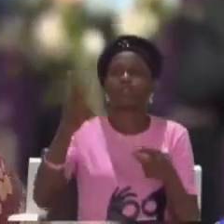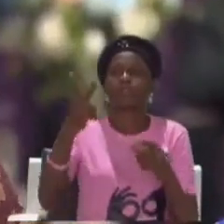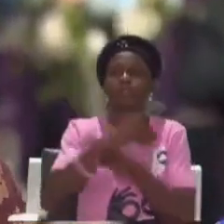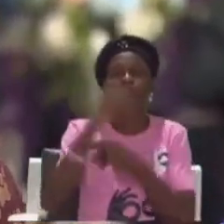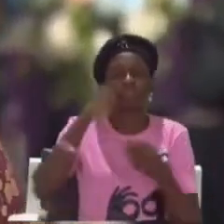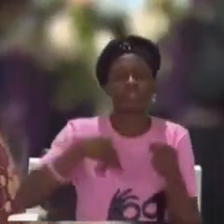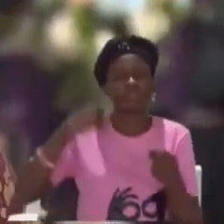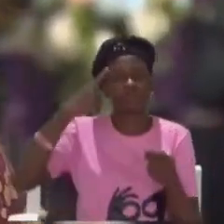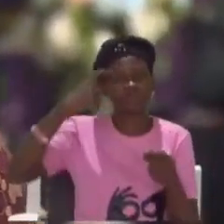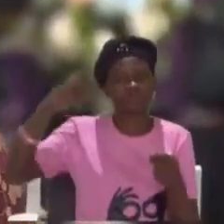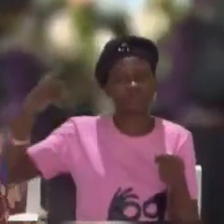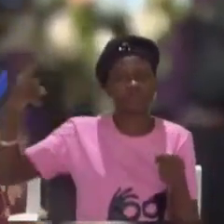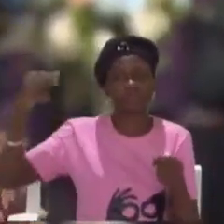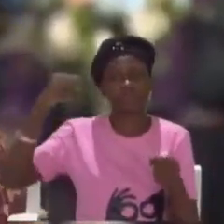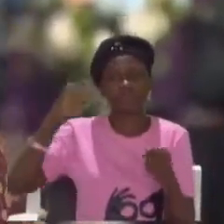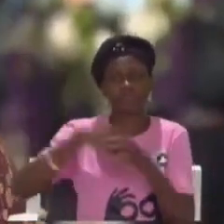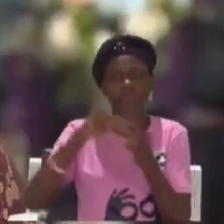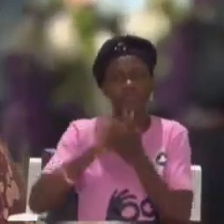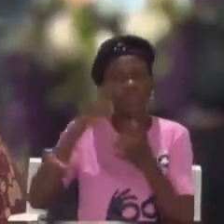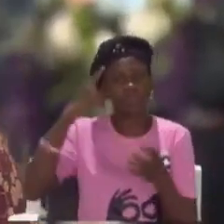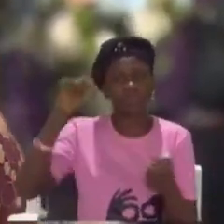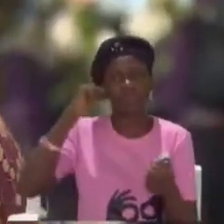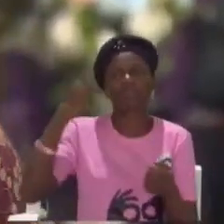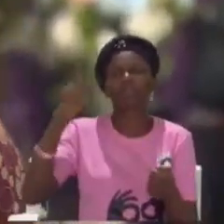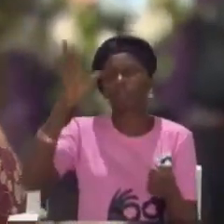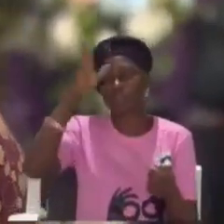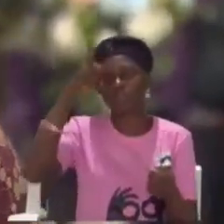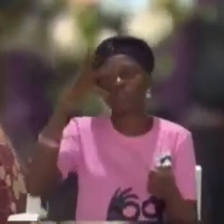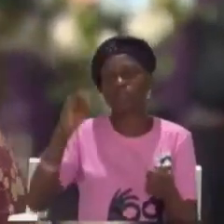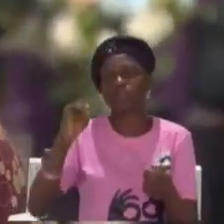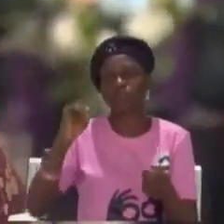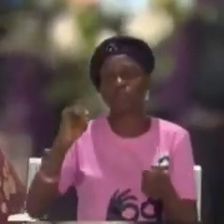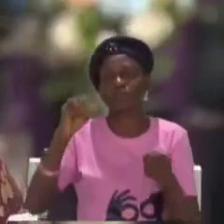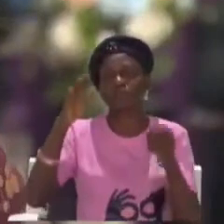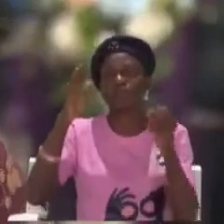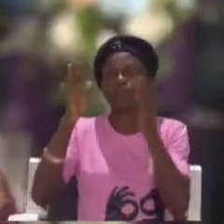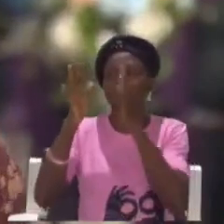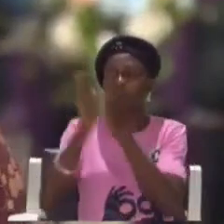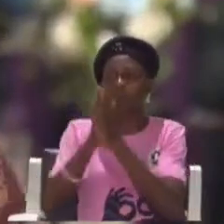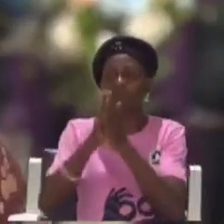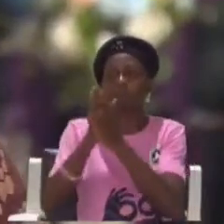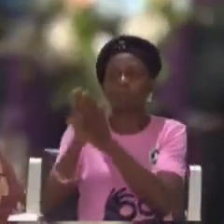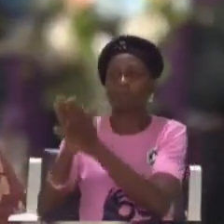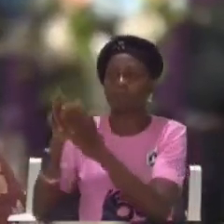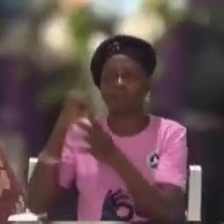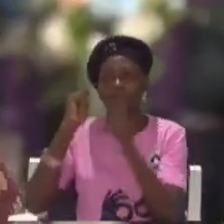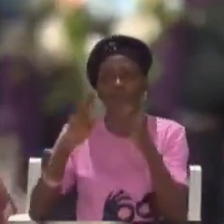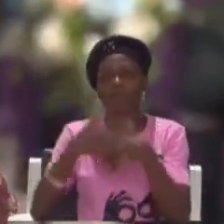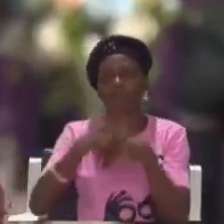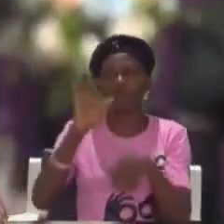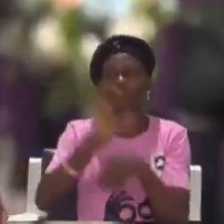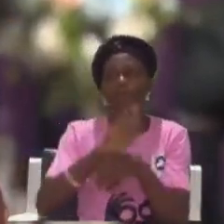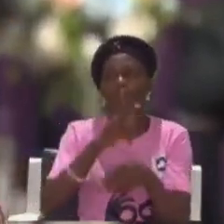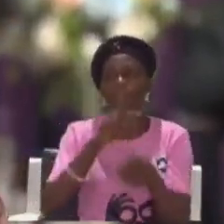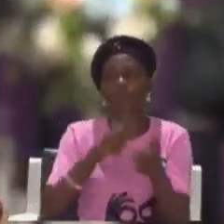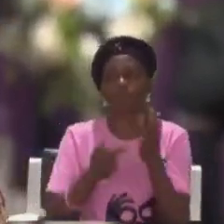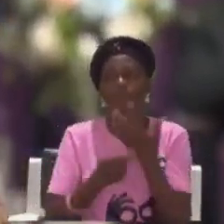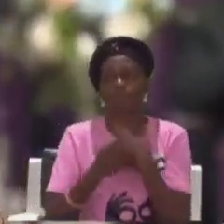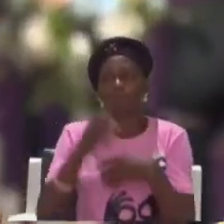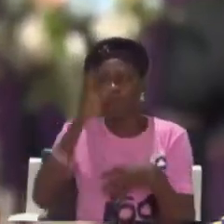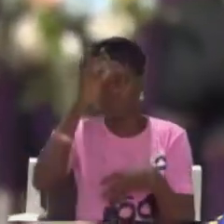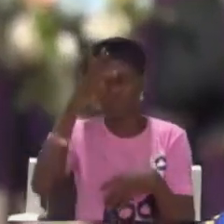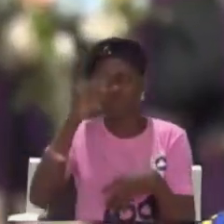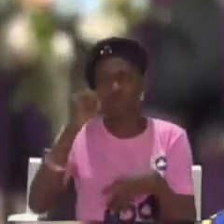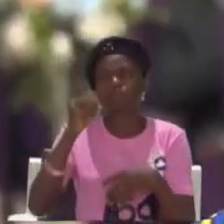In that dream, she saw that the GO attending to people after a church program. So Daddy Gio asked for